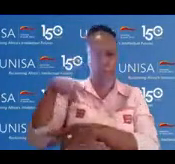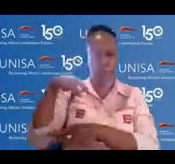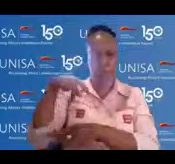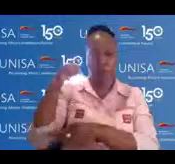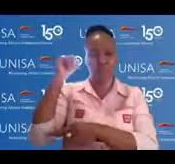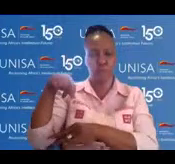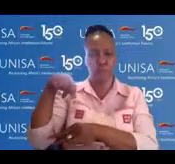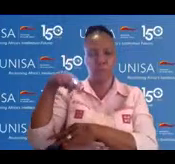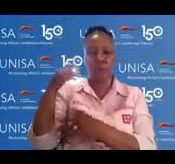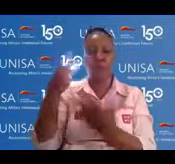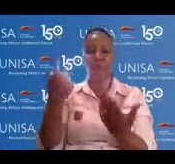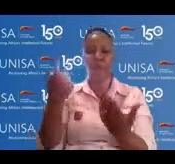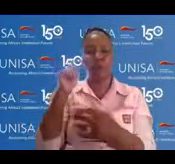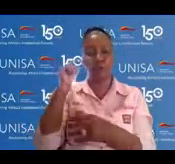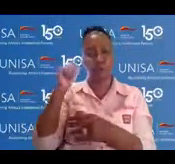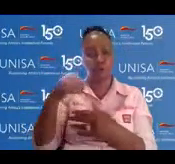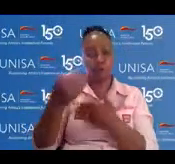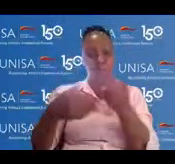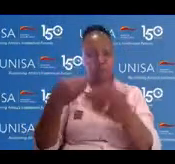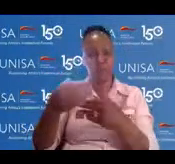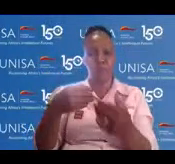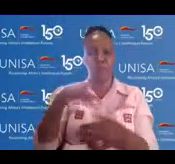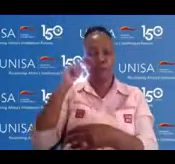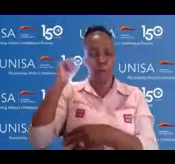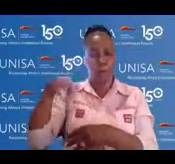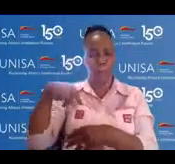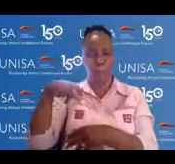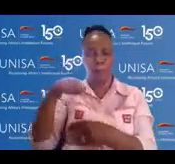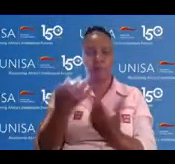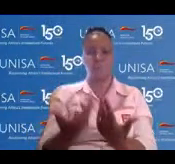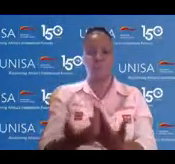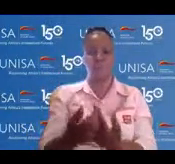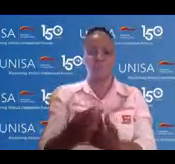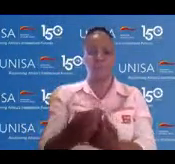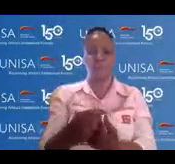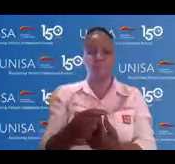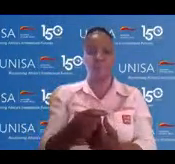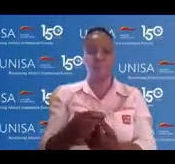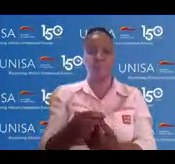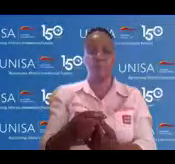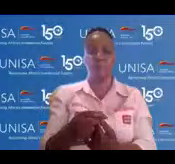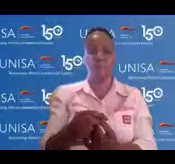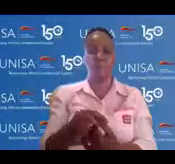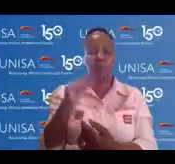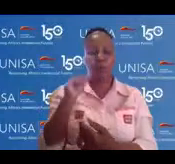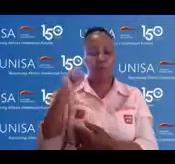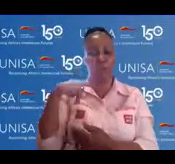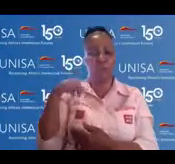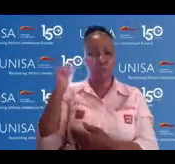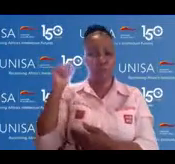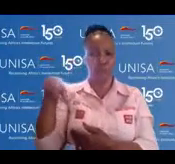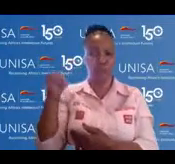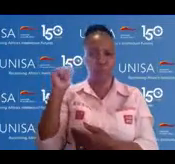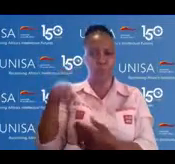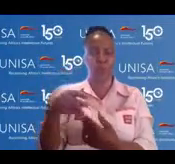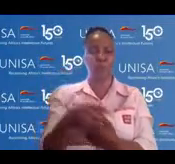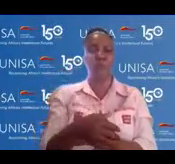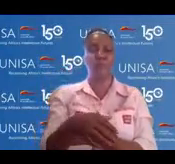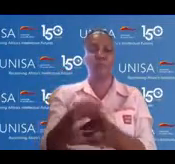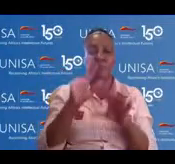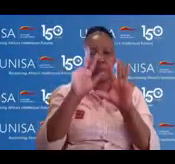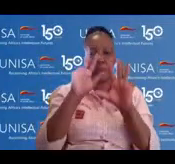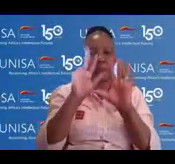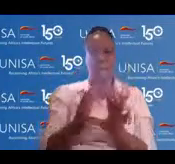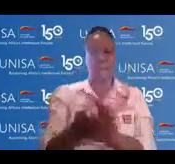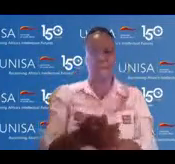exam, ignore the message. Wonderful, there's ignoring it. That's coming through a lot. Wonderful. Very, very good.